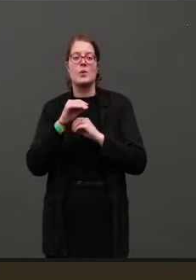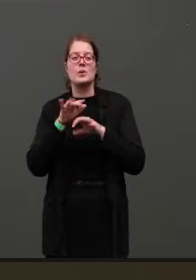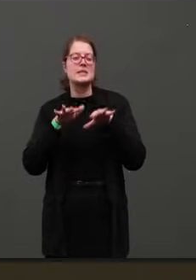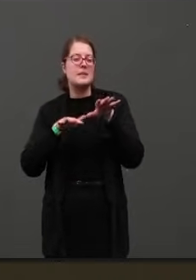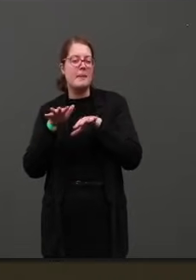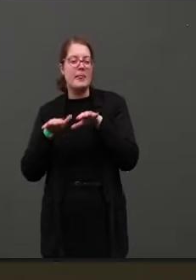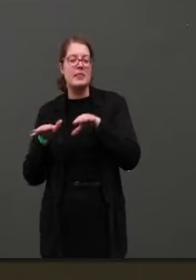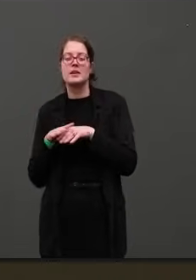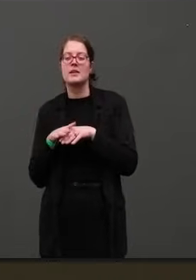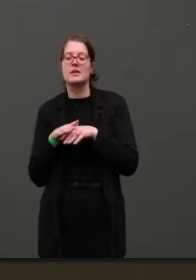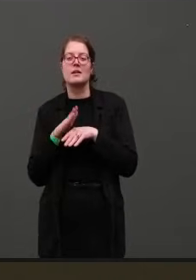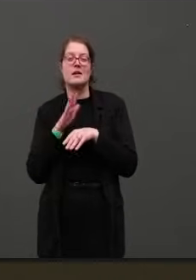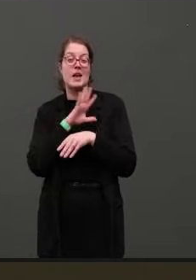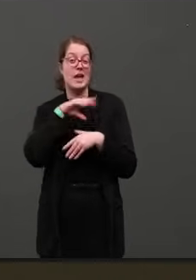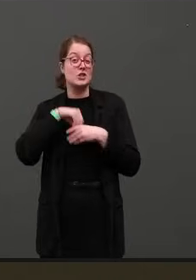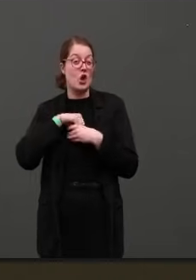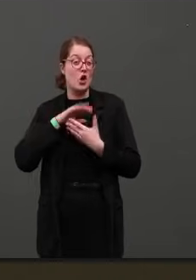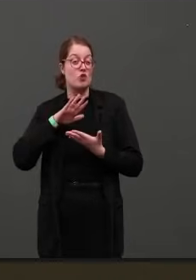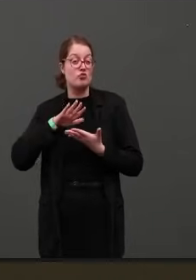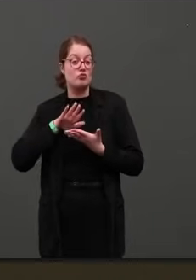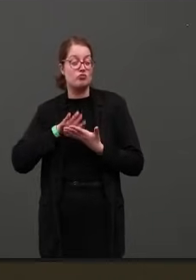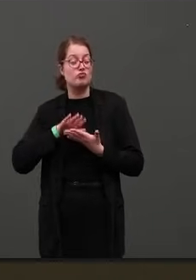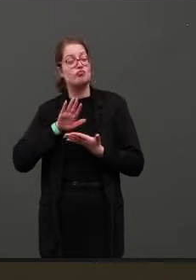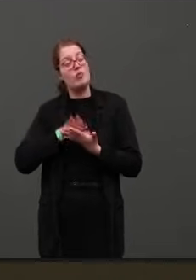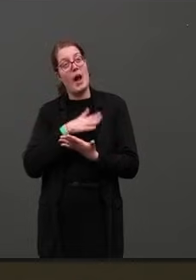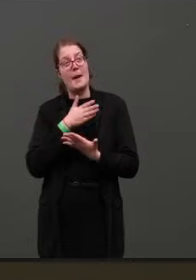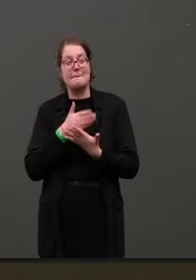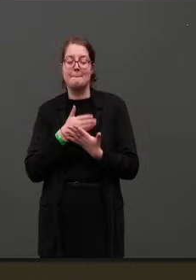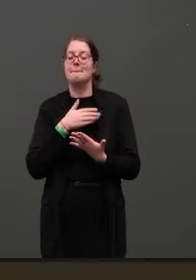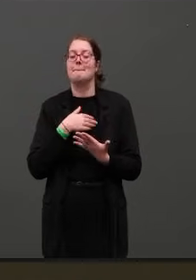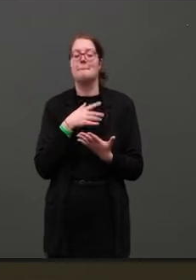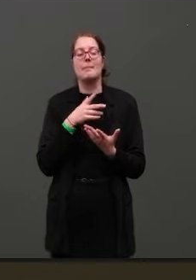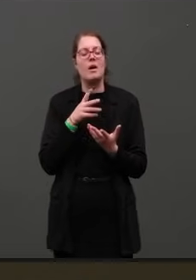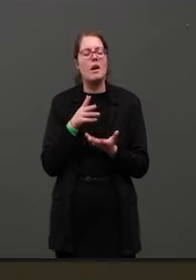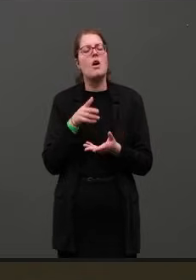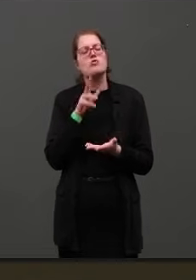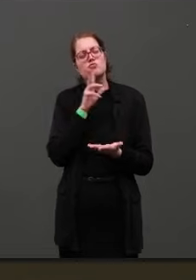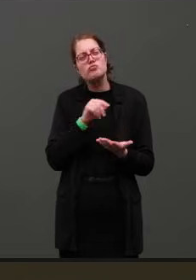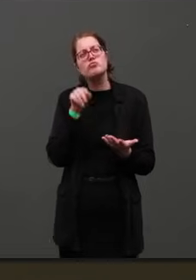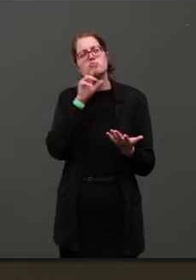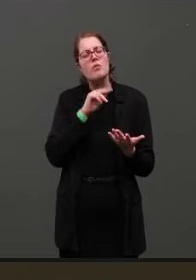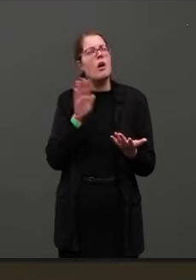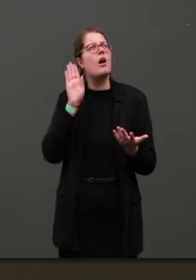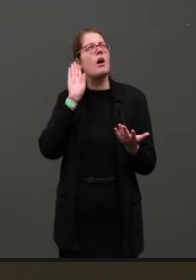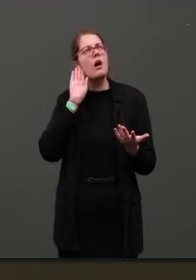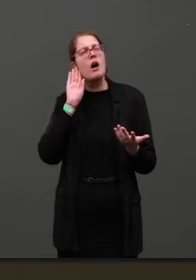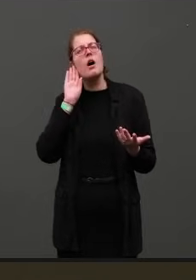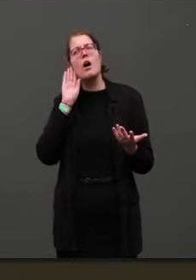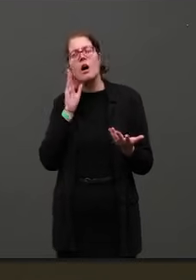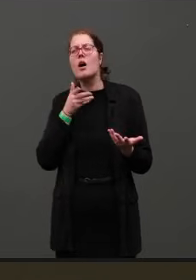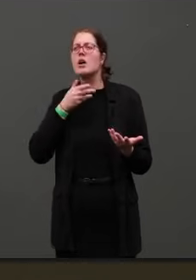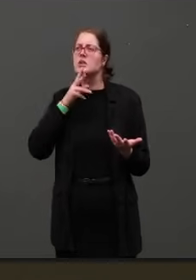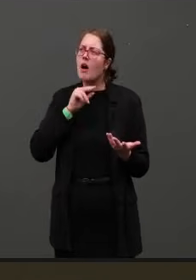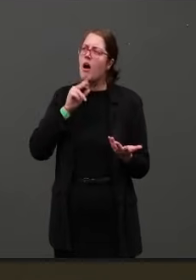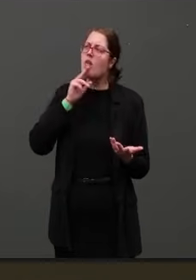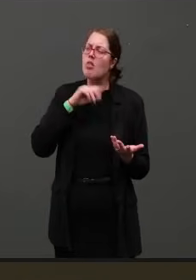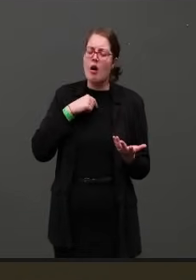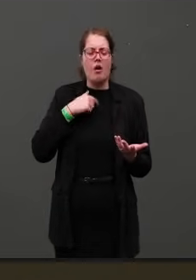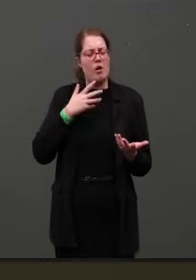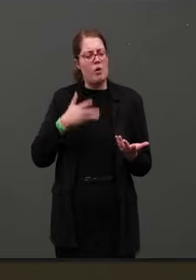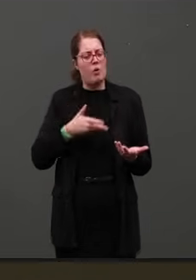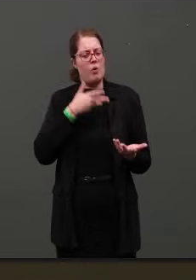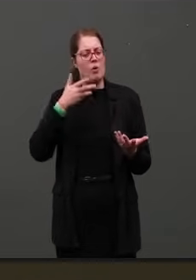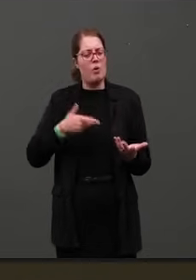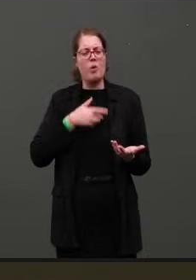rhyme. Read it aloud. Listen to the rhythm of your words, and your dialogue especially, to enliven your work, and